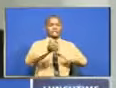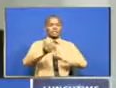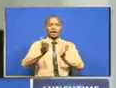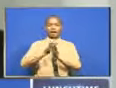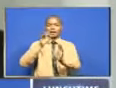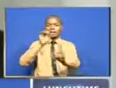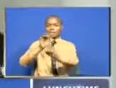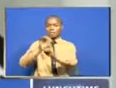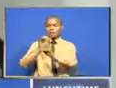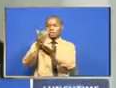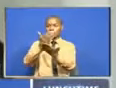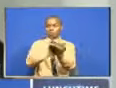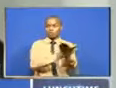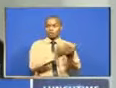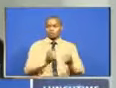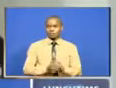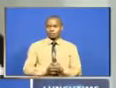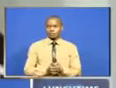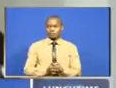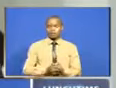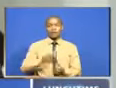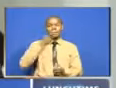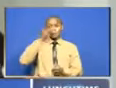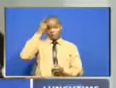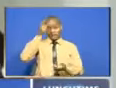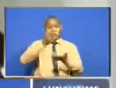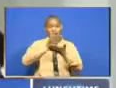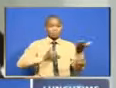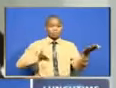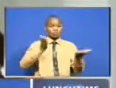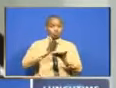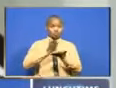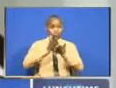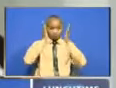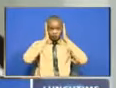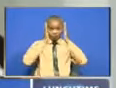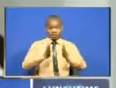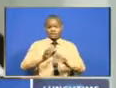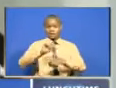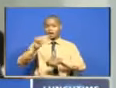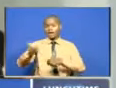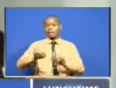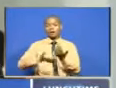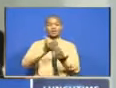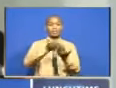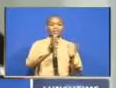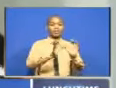the parents, some parents were cooperative, na some were cooperative. But for like our